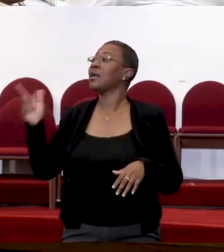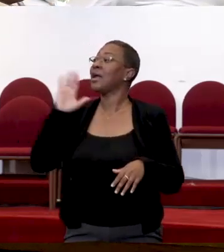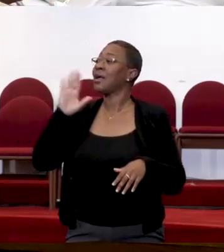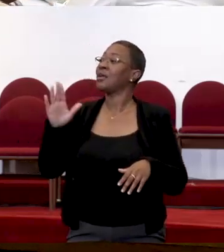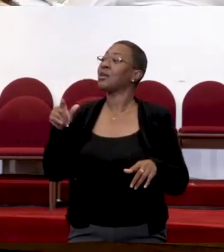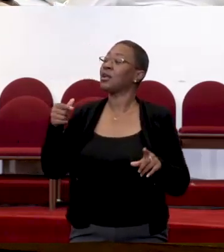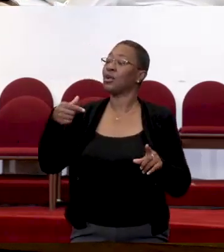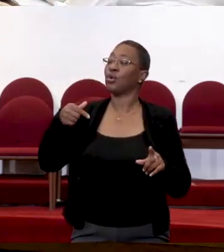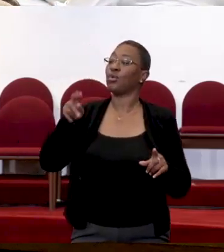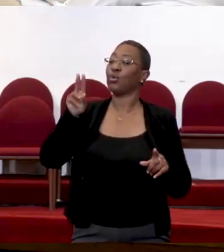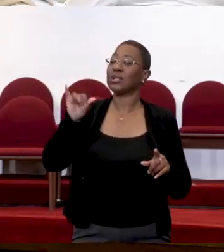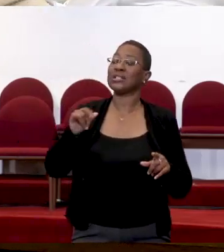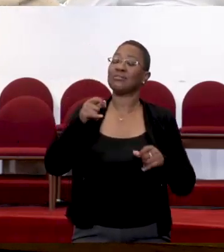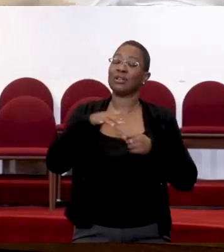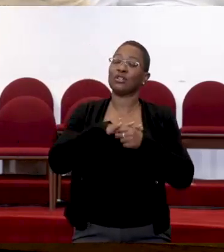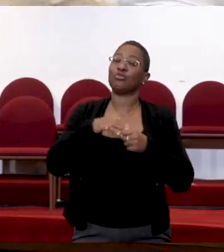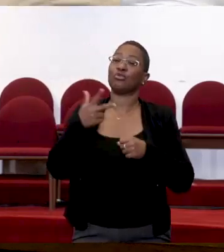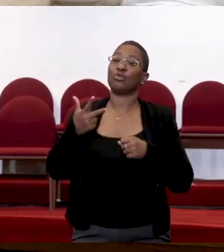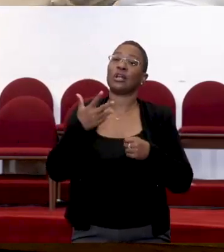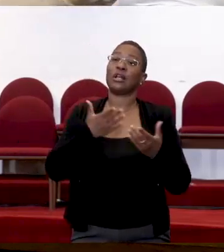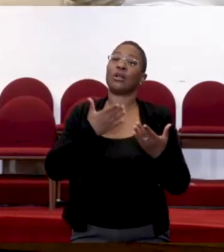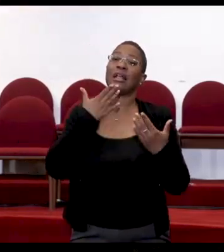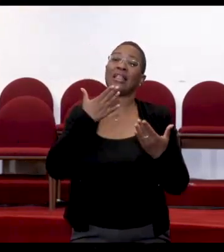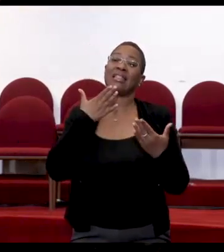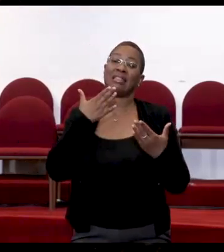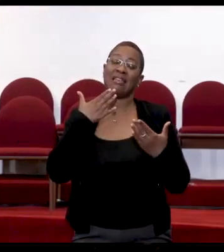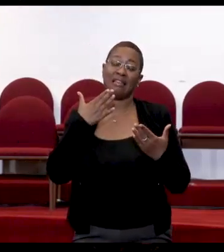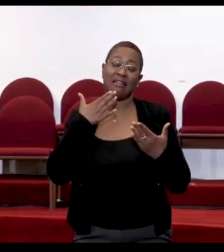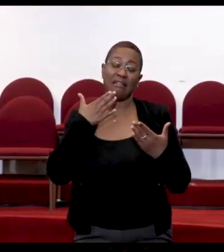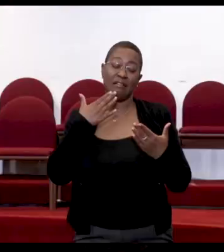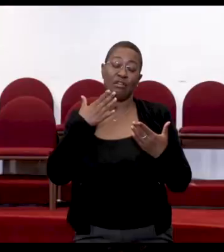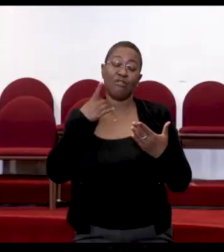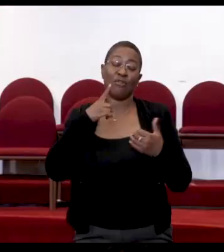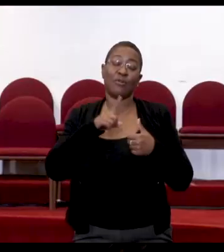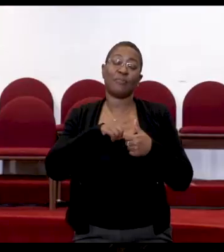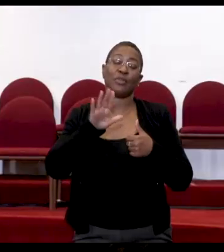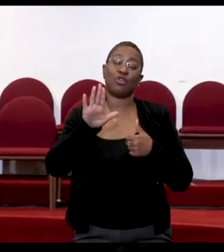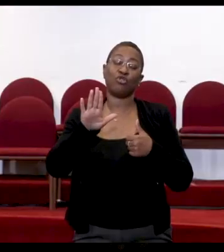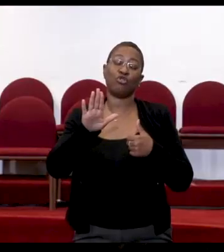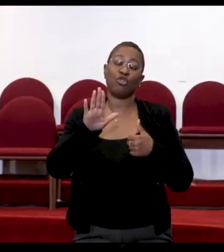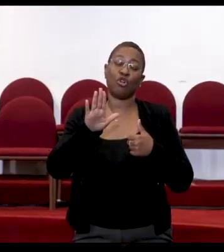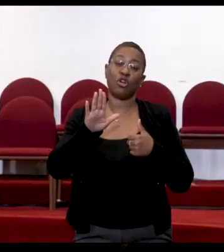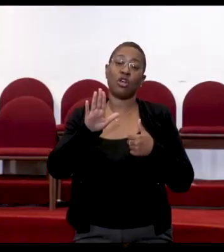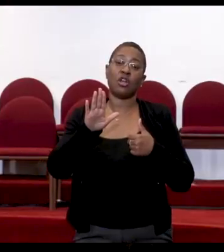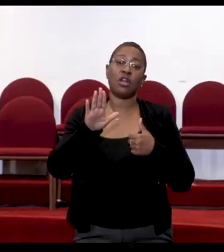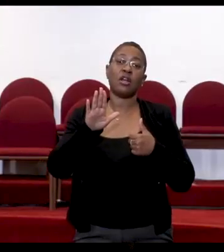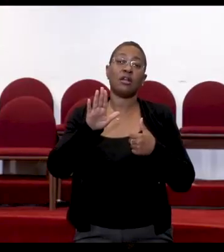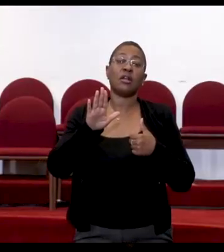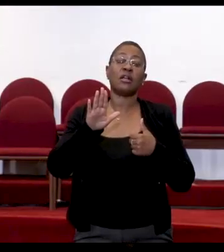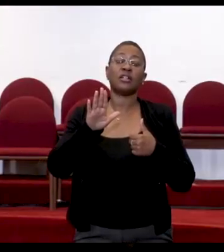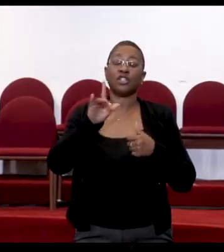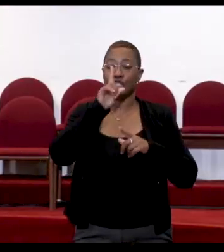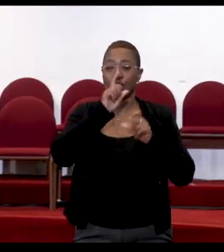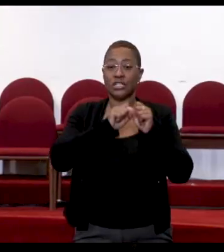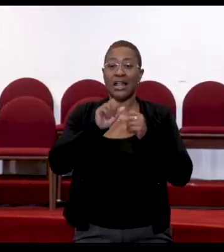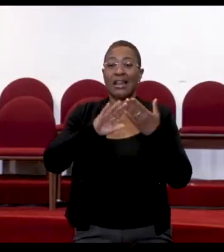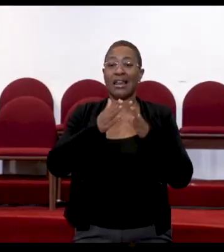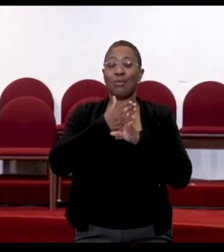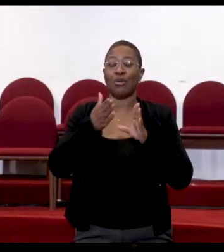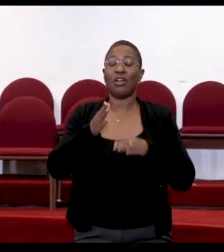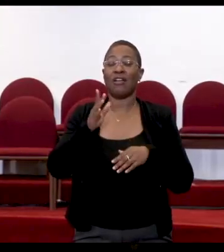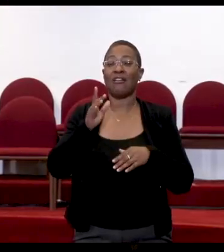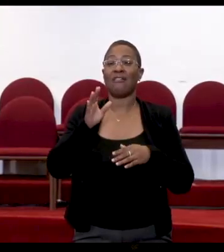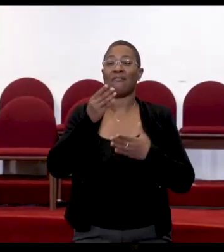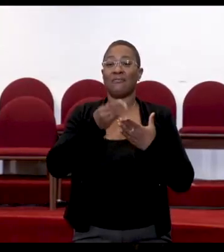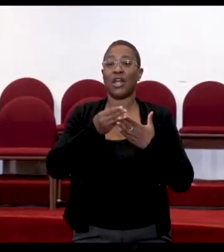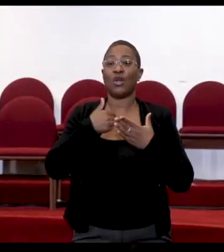name is Quincy from District 3. Just want to bring some thank yous. One, for your initiative, the Strategic Neighborhood Fund. We were able to